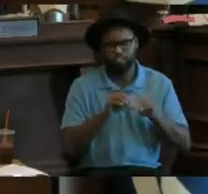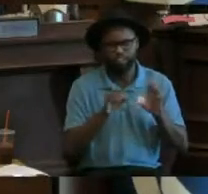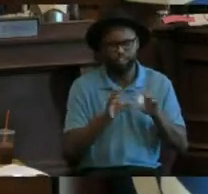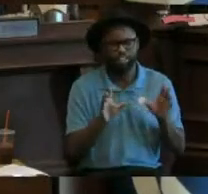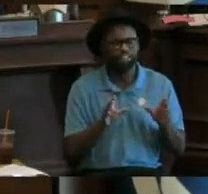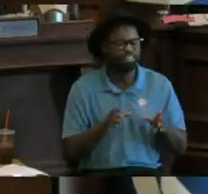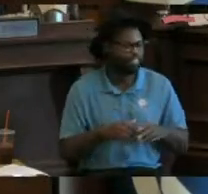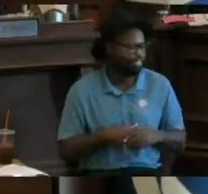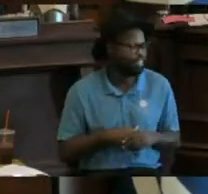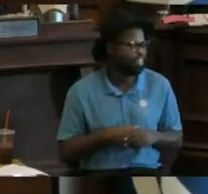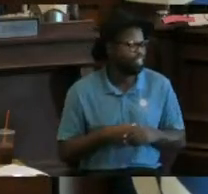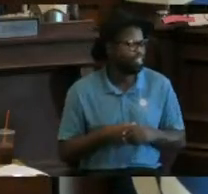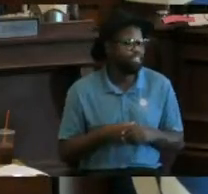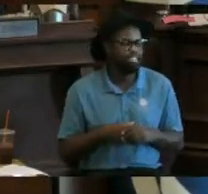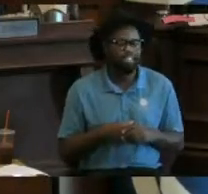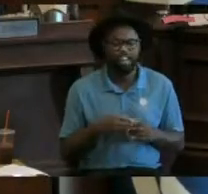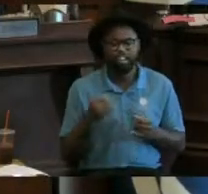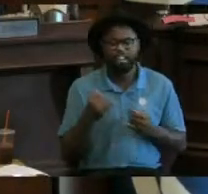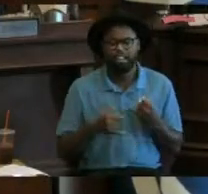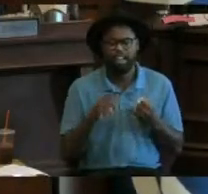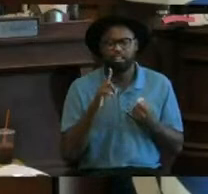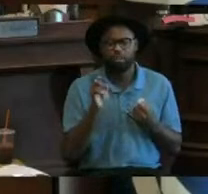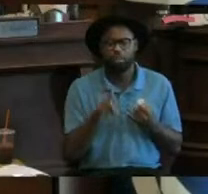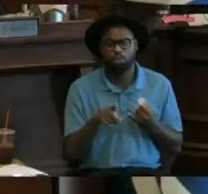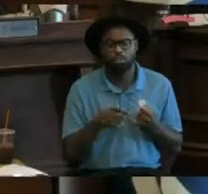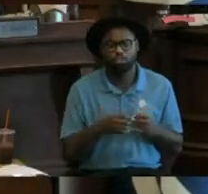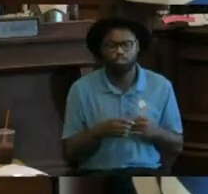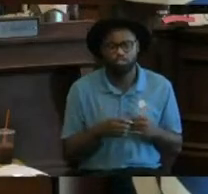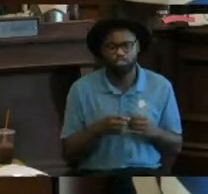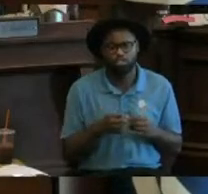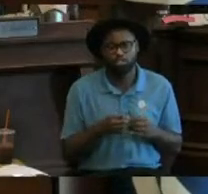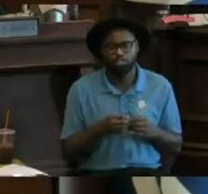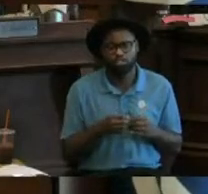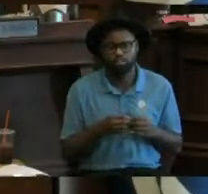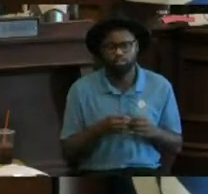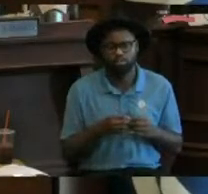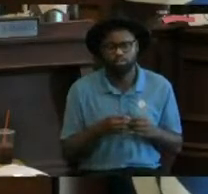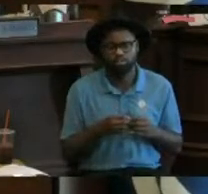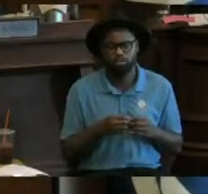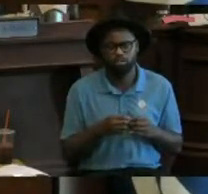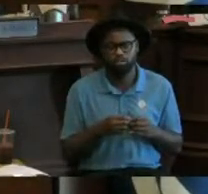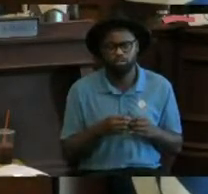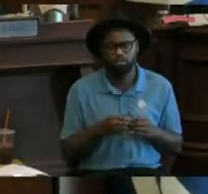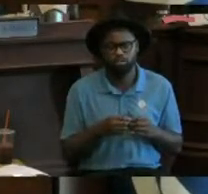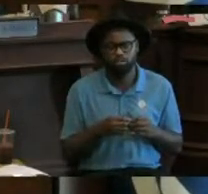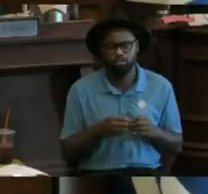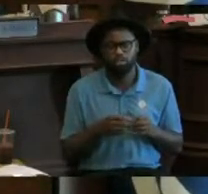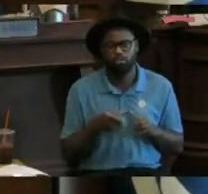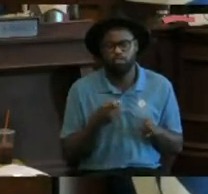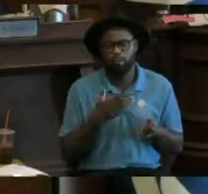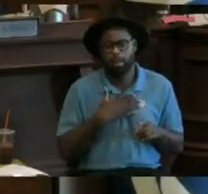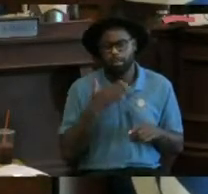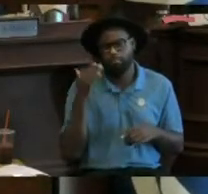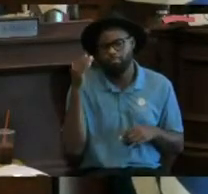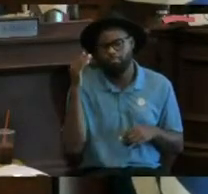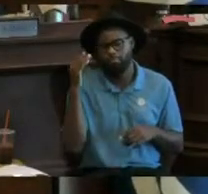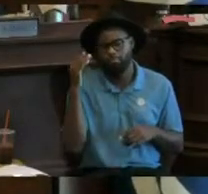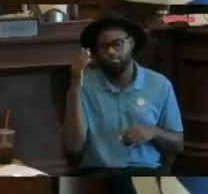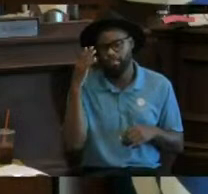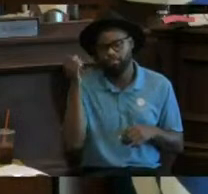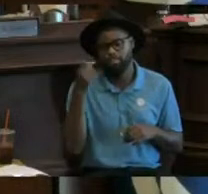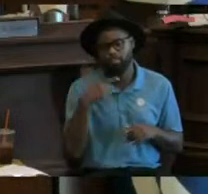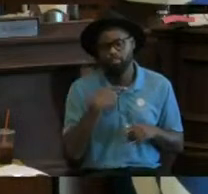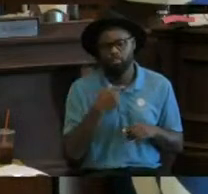asking for. And then the last question, when we talk AMI, just for my memory, are we talking Monroe County